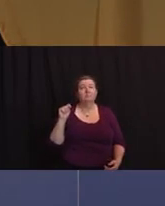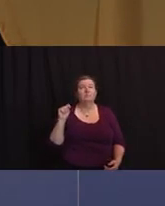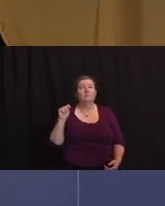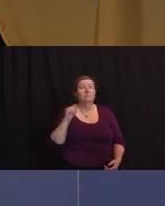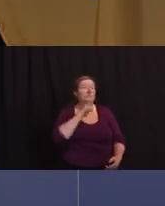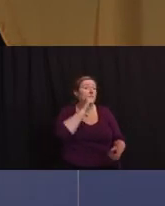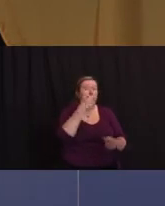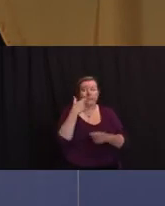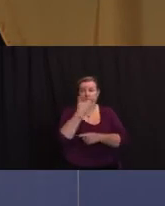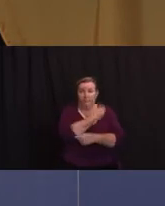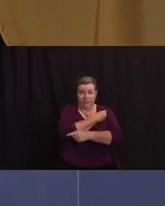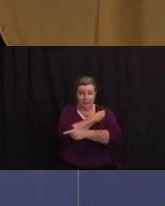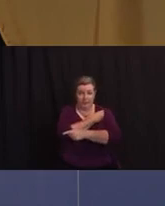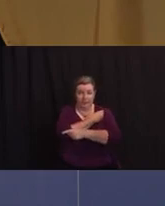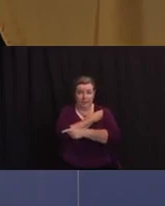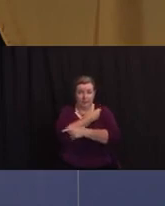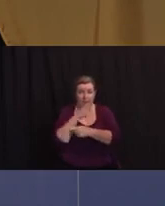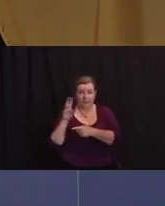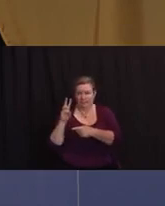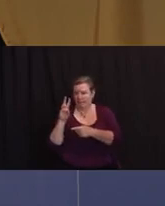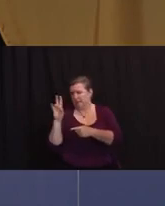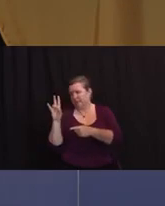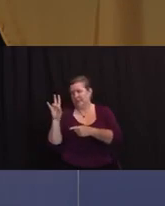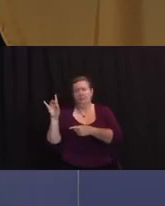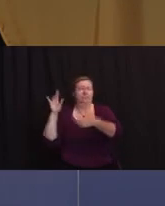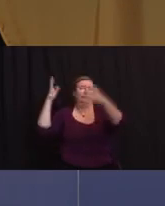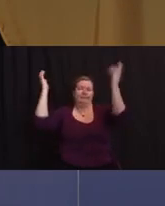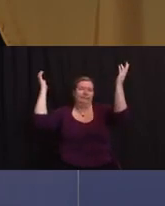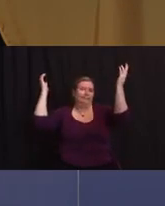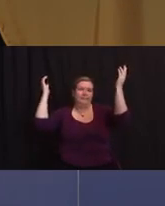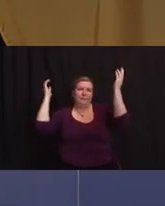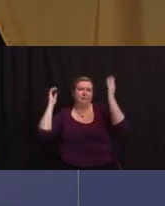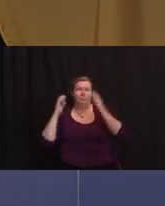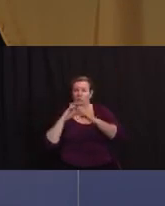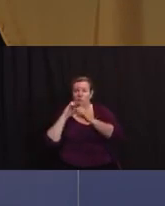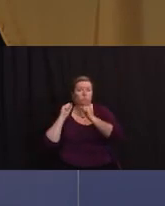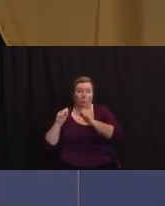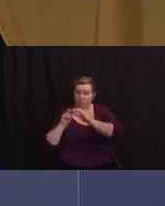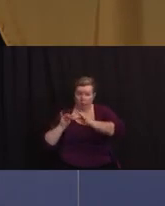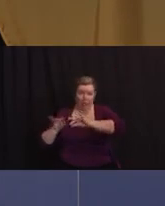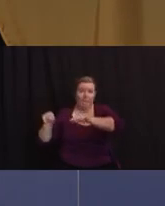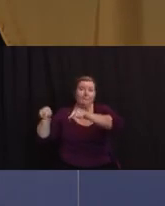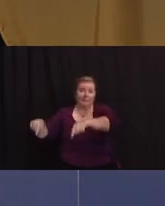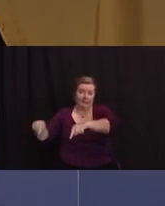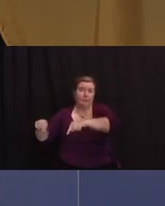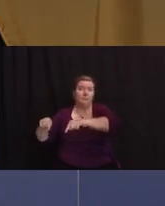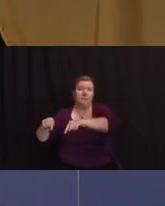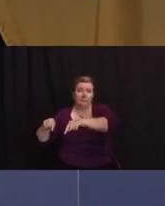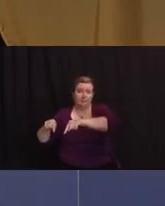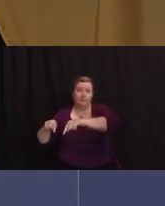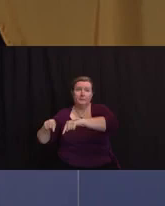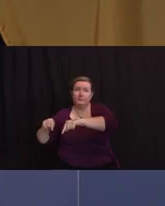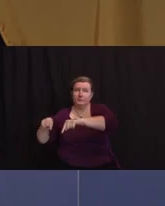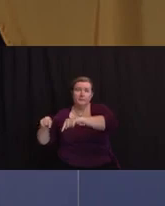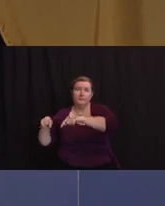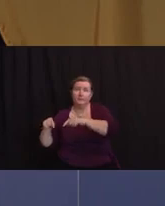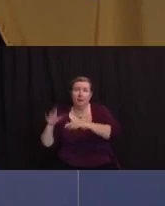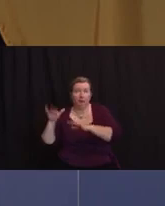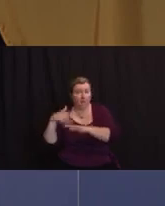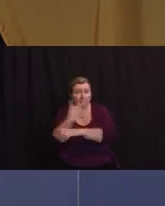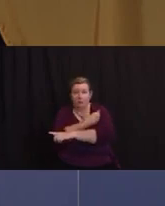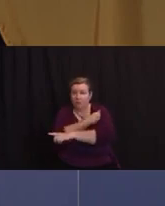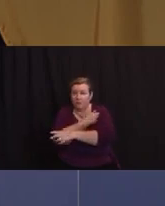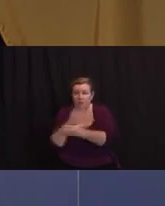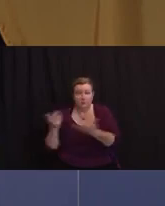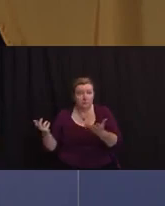exact number, but certainly it's very transmissible. And that tells you how quickly it would be transmitting around if people weren't doing anything, if they weren't